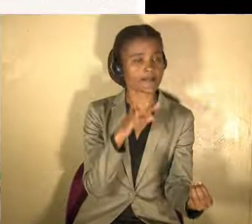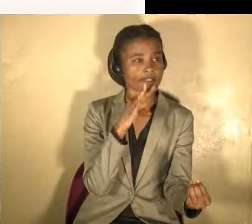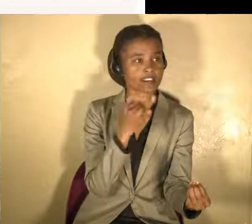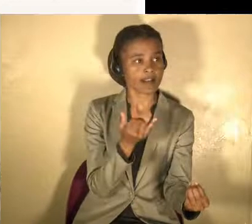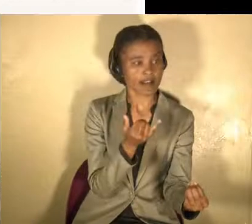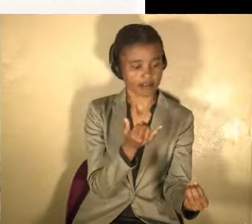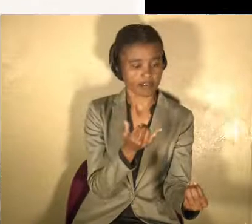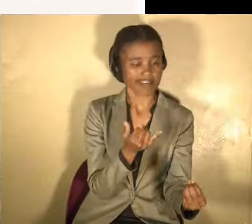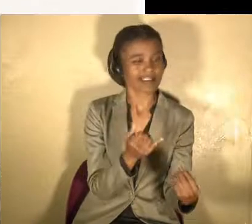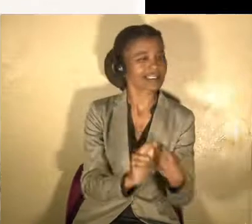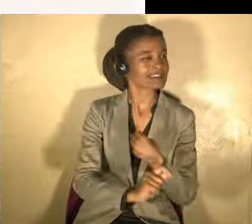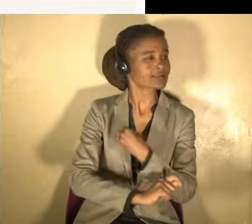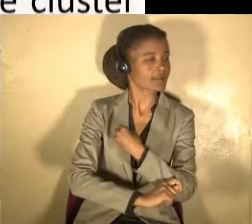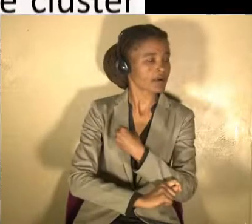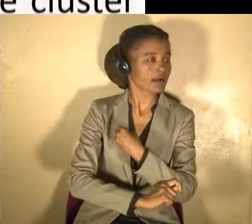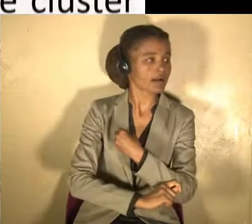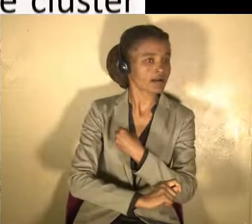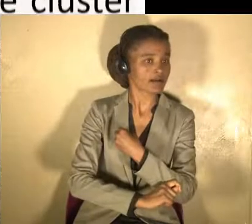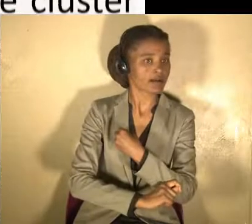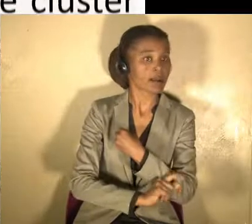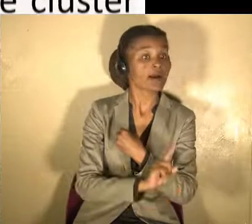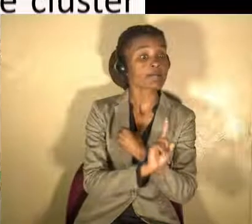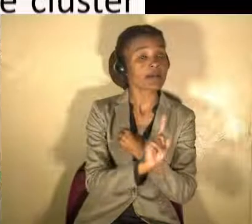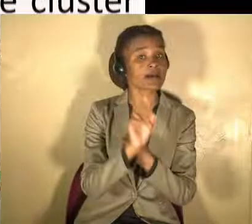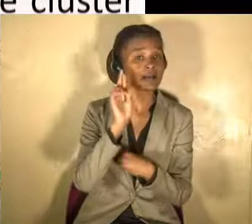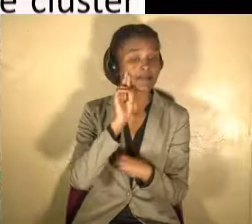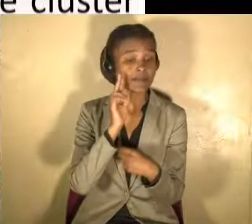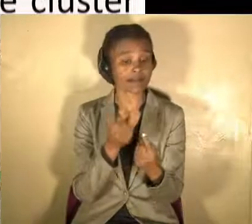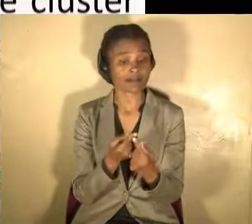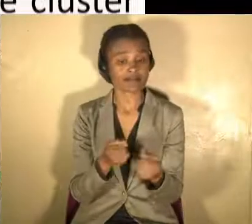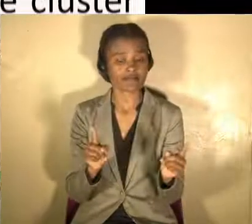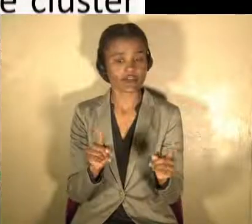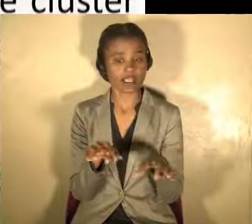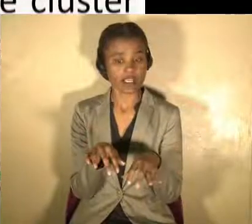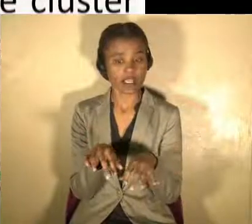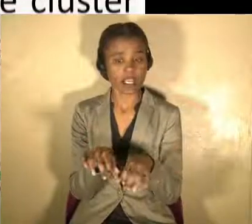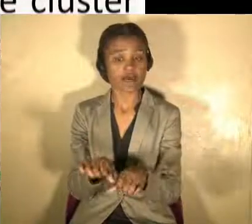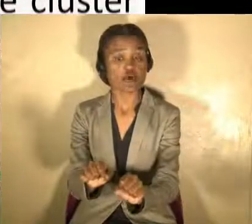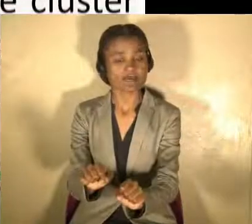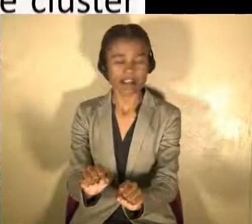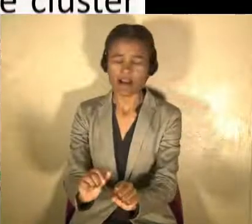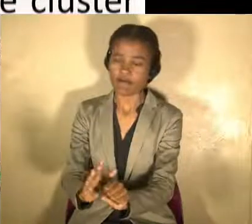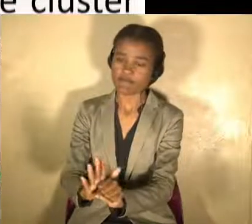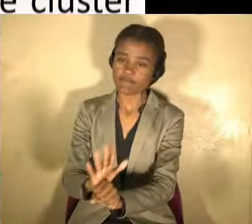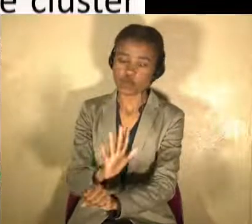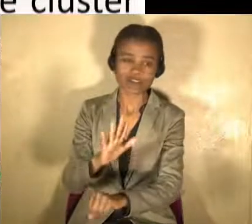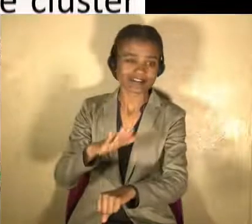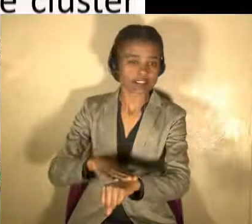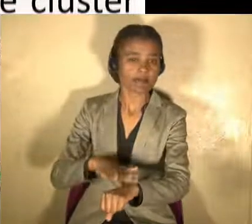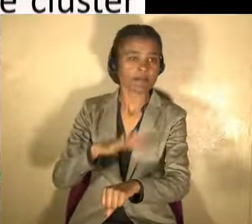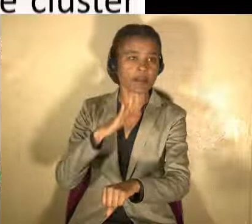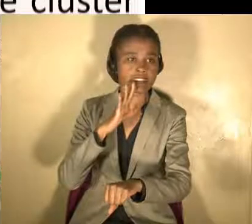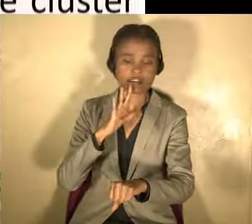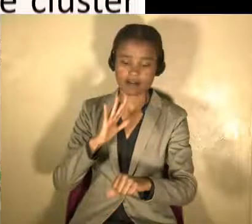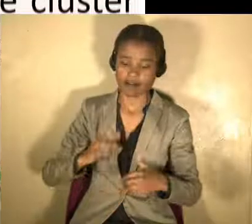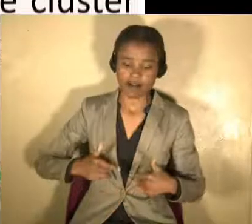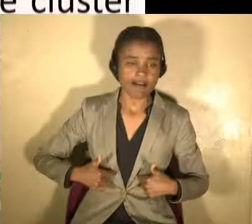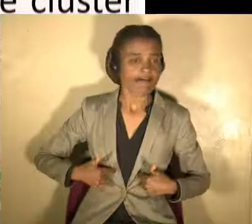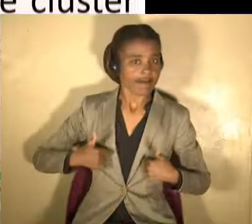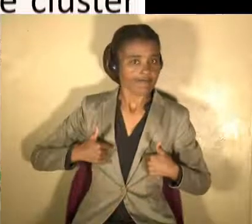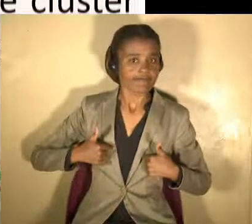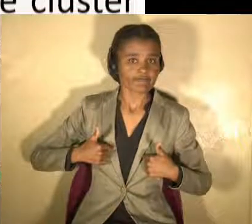compared to adoption, where adoption is a lifetime, if I may put it that way. It's a lifetime